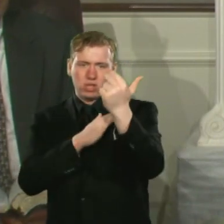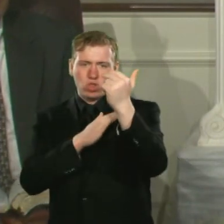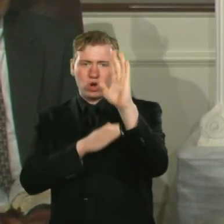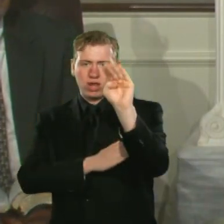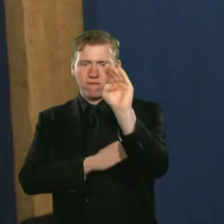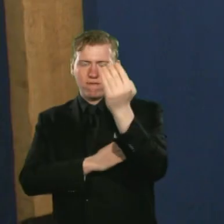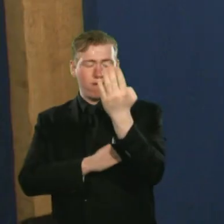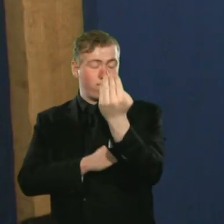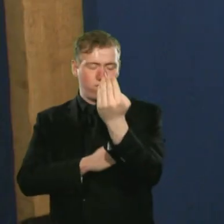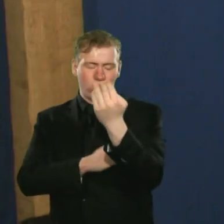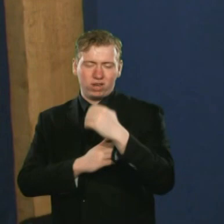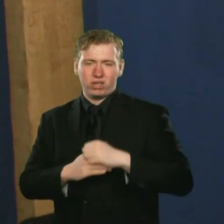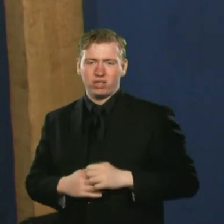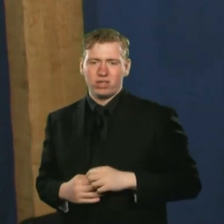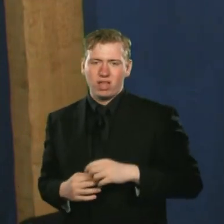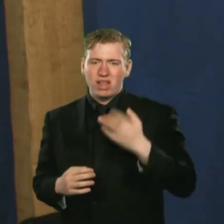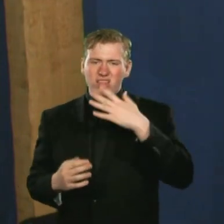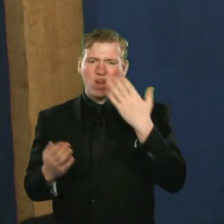14,